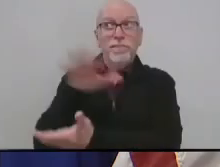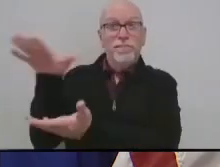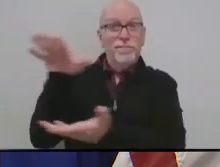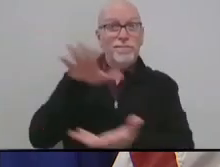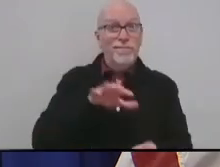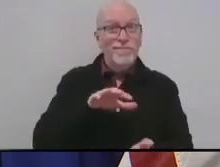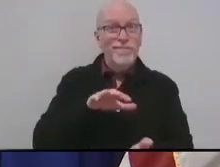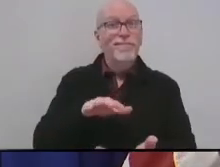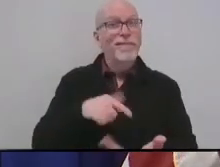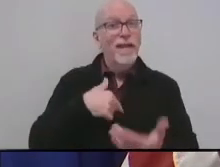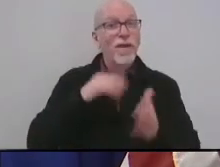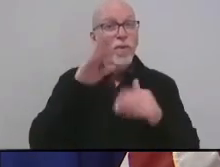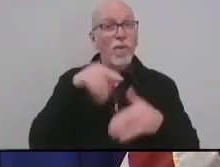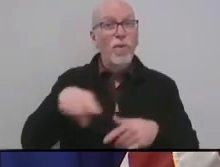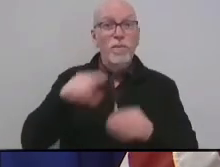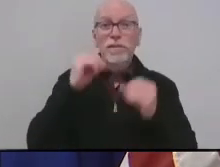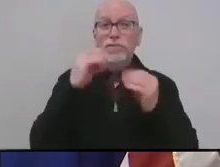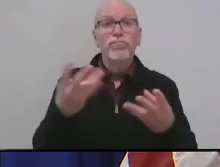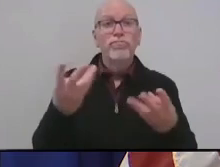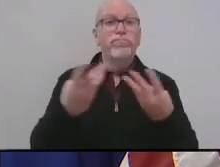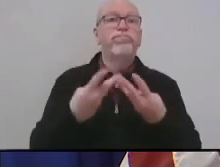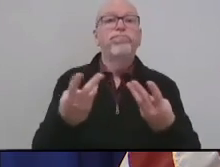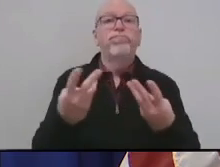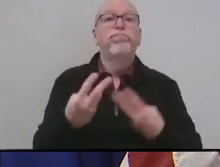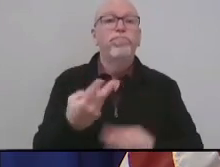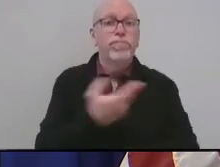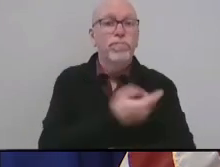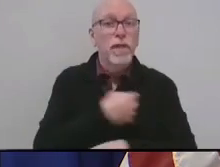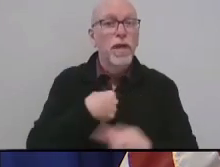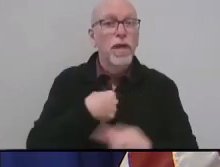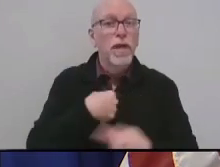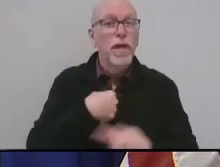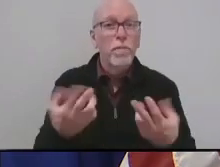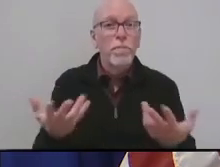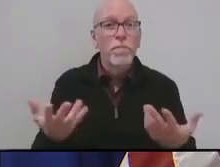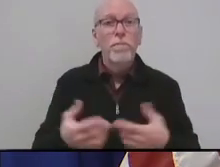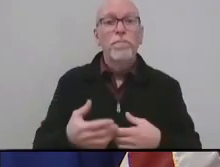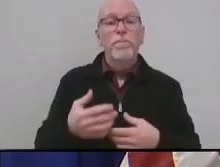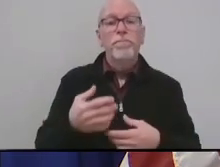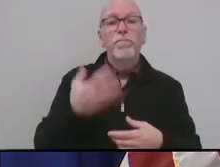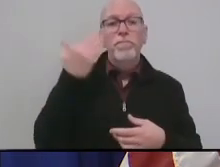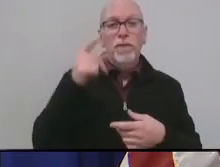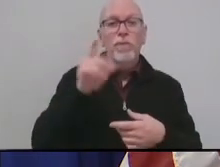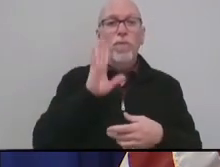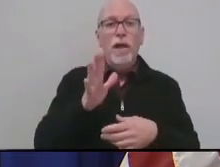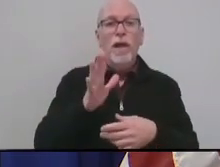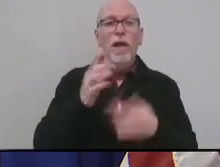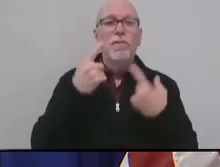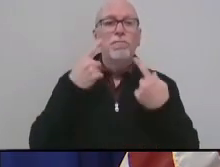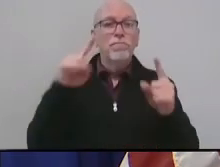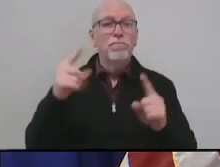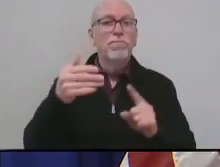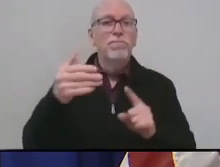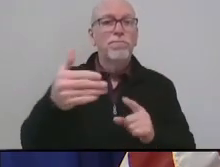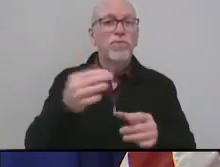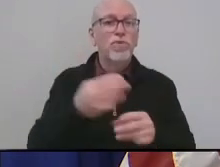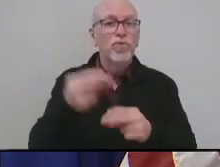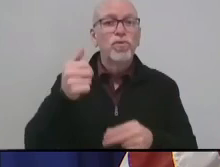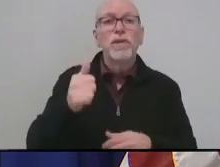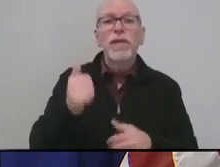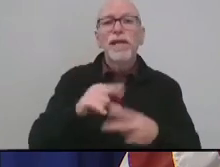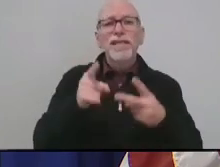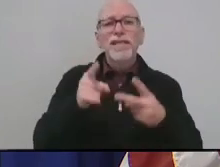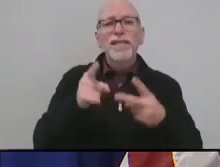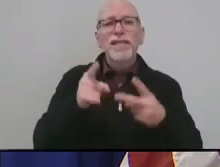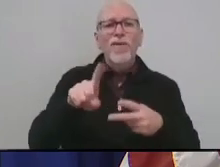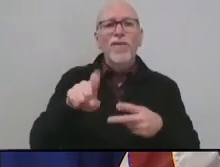out in droves to get vaccinated, because it'll get us there sooner. As to your second question,